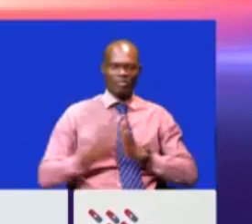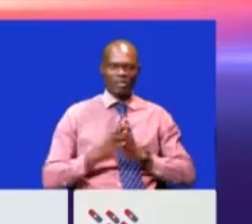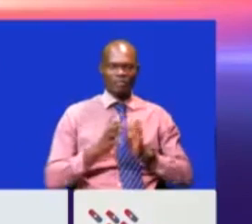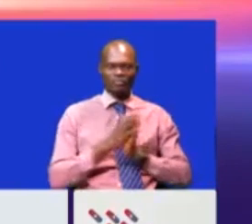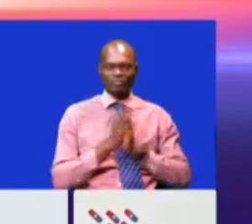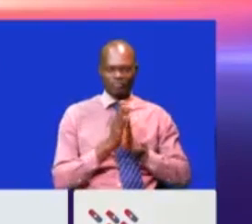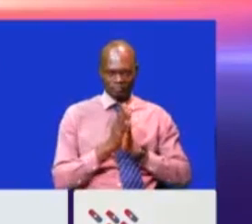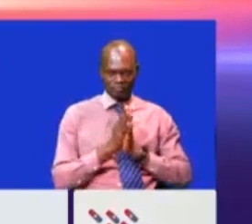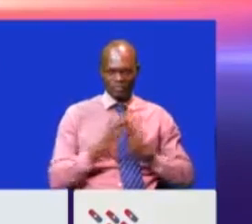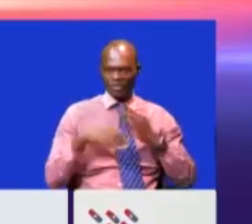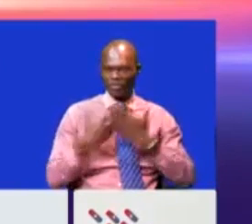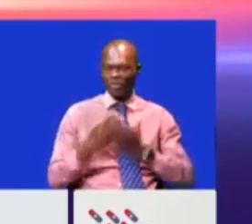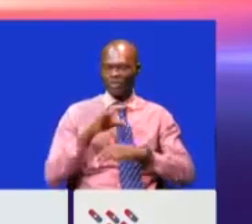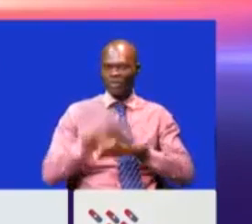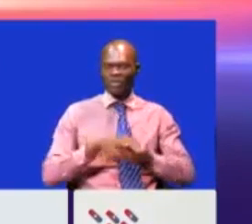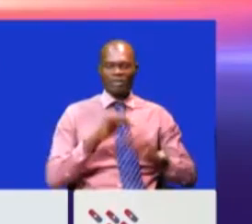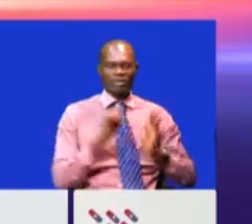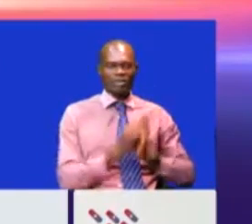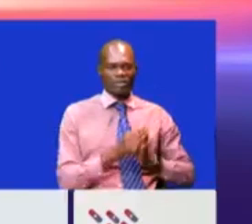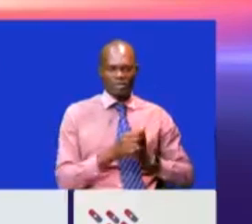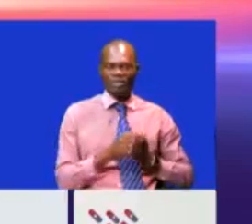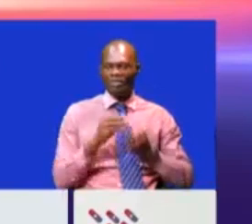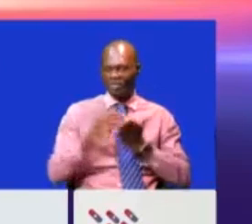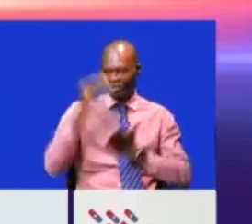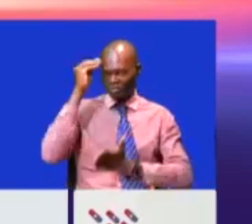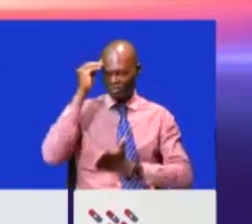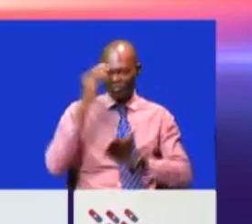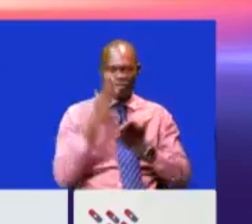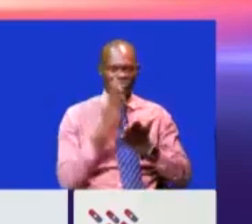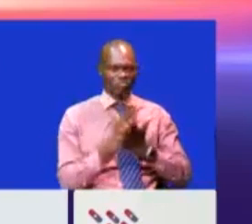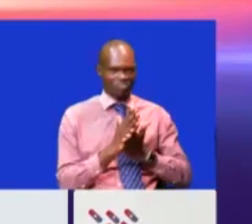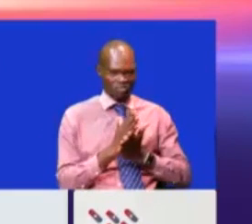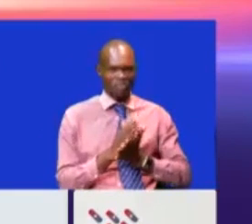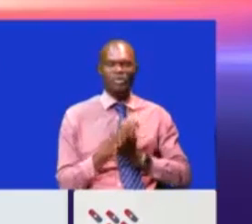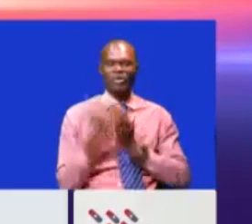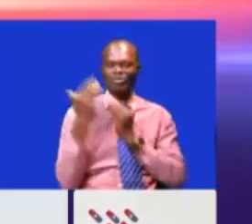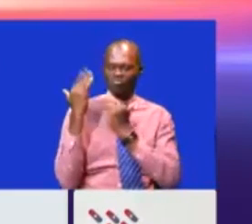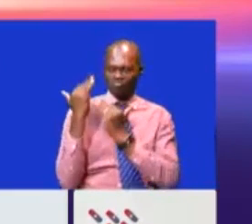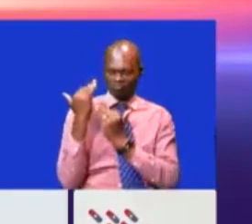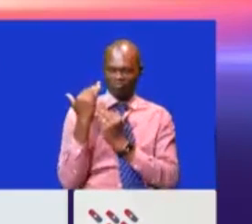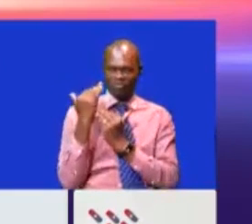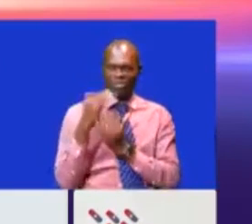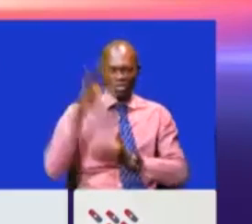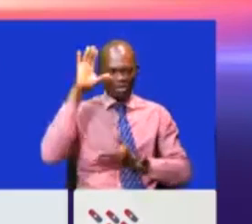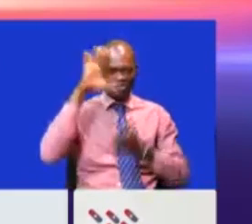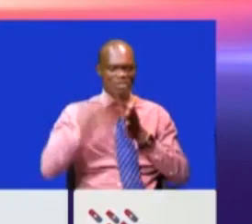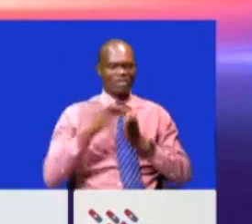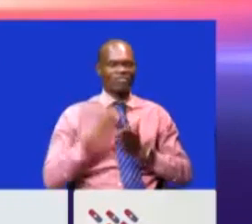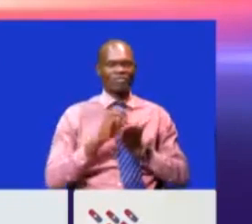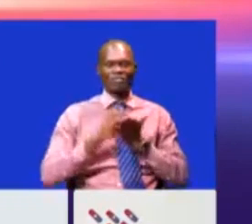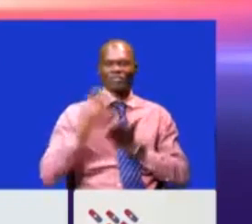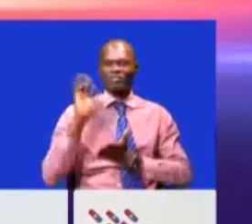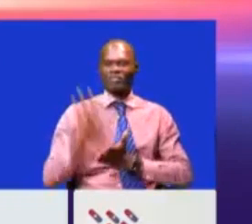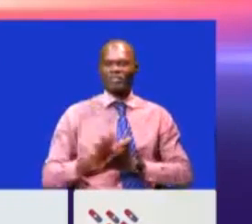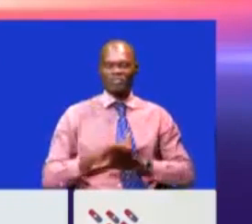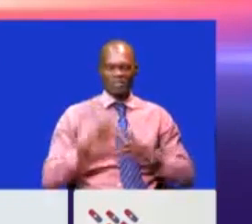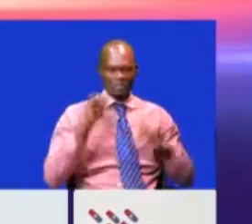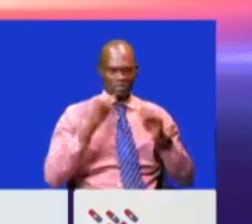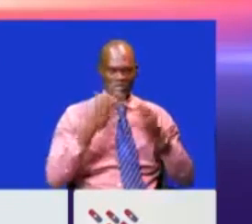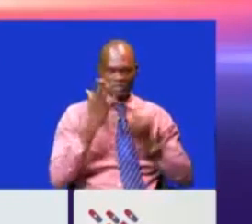mauyedhi. Kama bende wayudo kanyo ni somo en gino mabende ogena kendo man kod nengo e kind